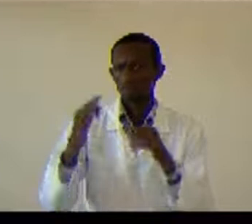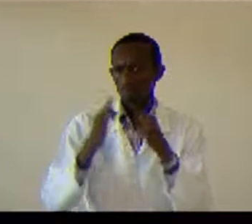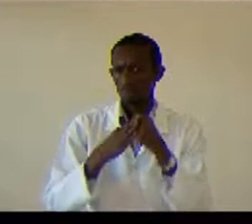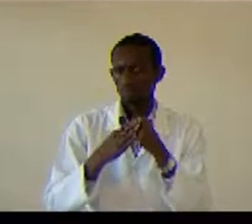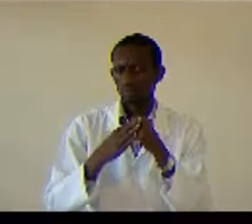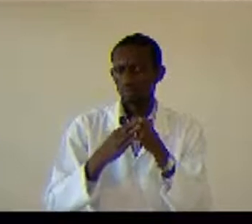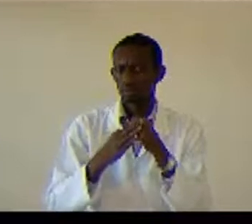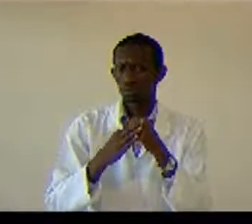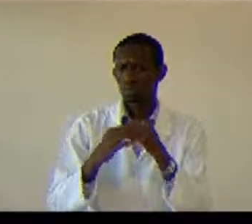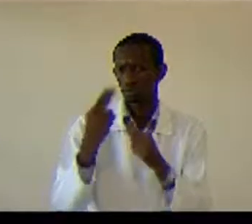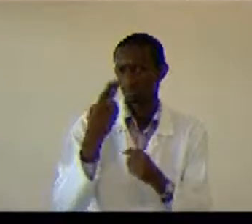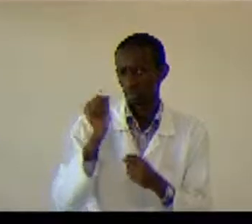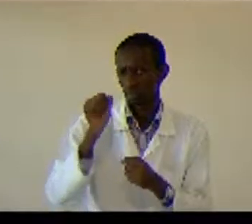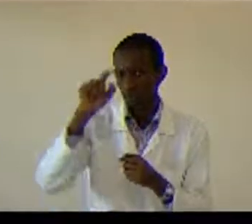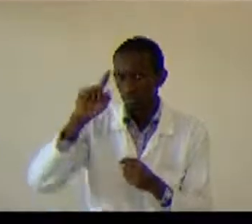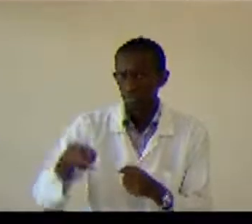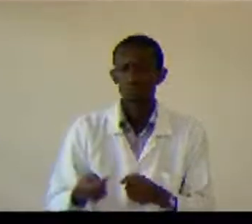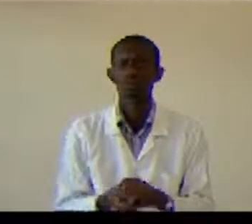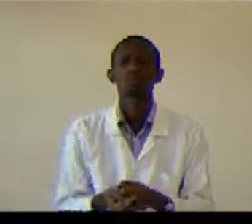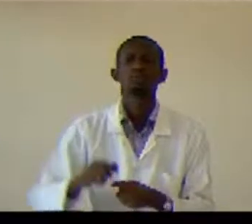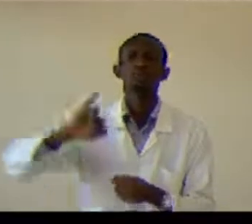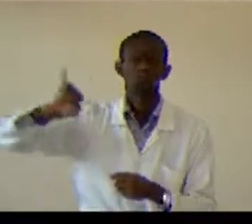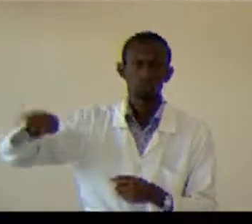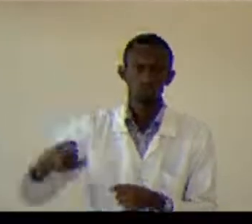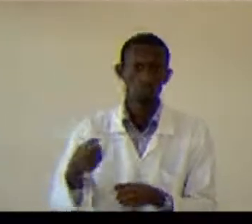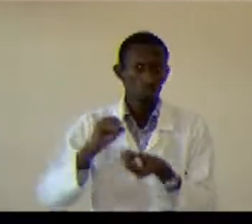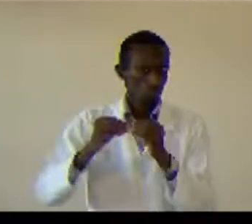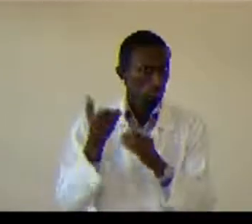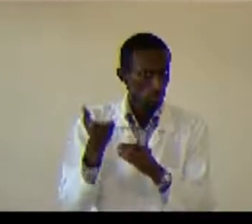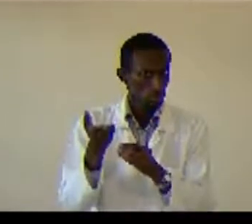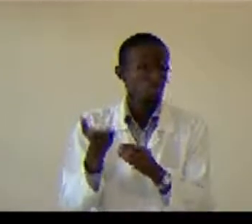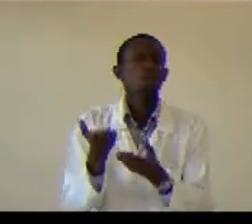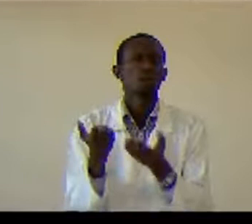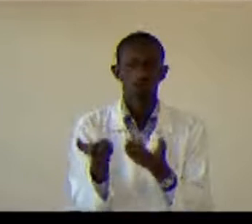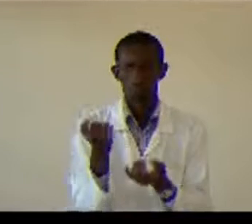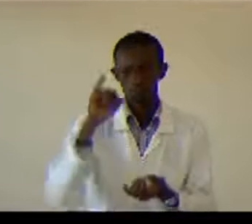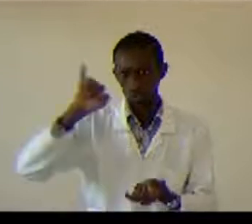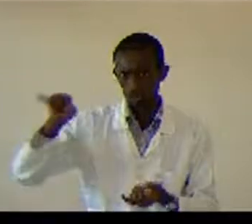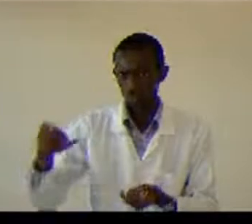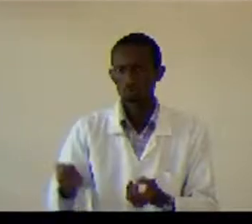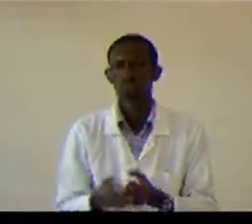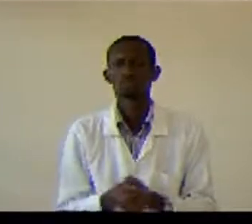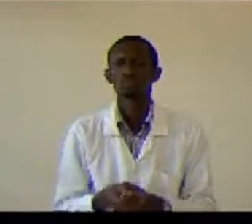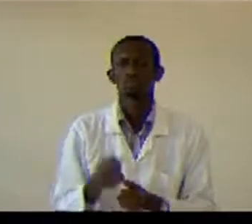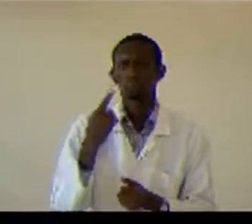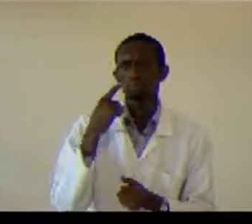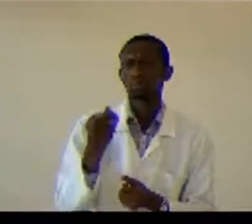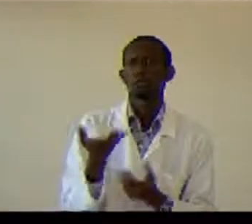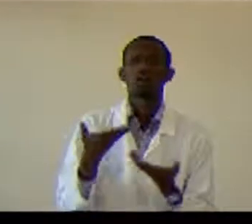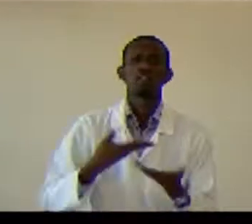825,000. And the amount of heat is measured in what? In joules. So that is what you have